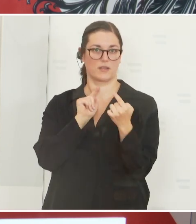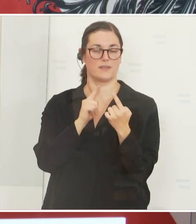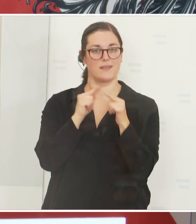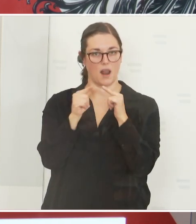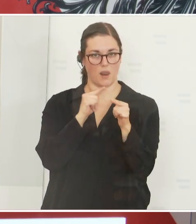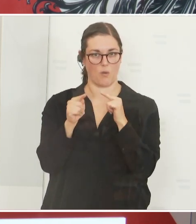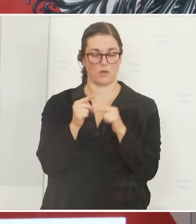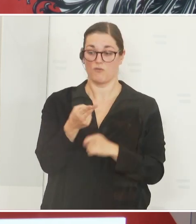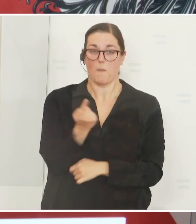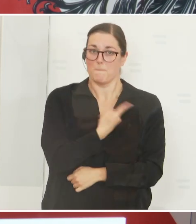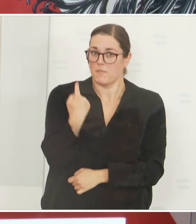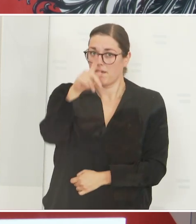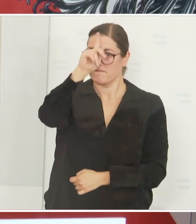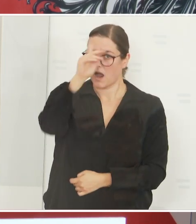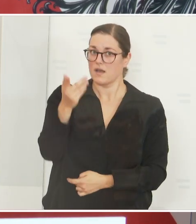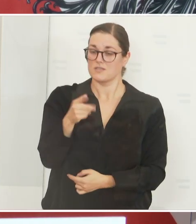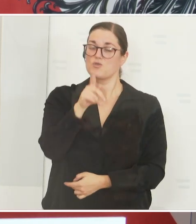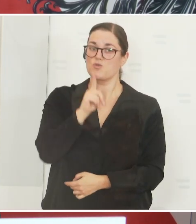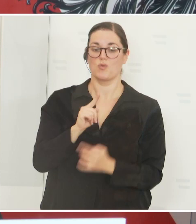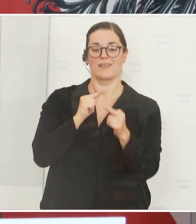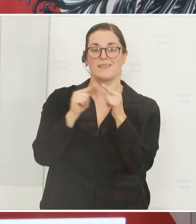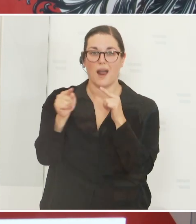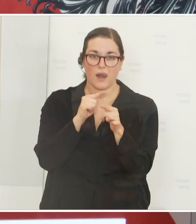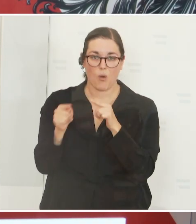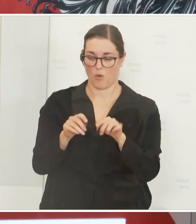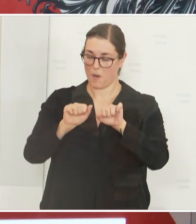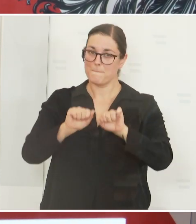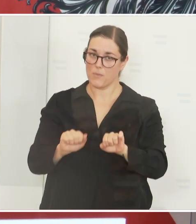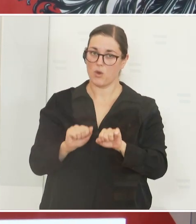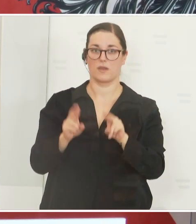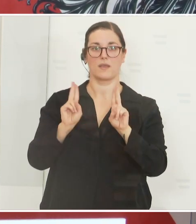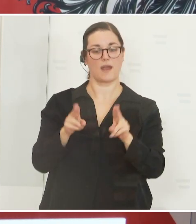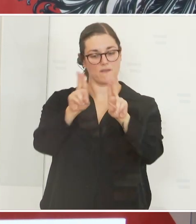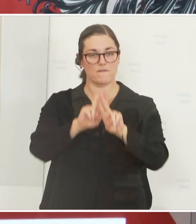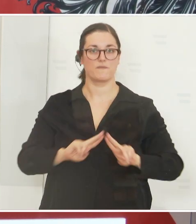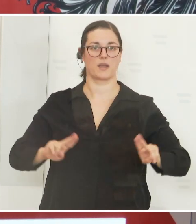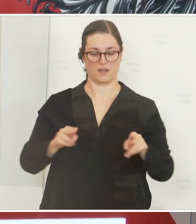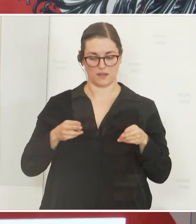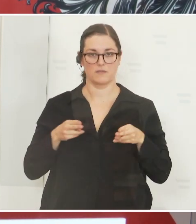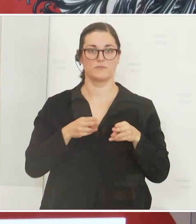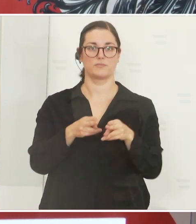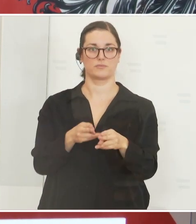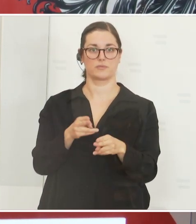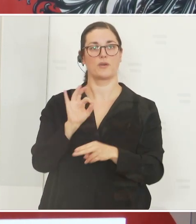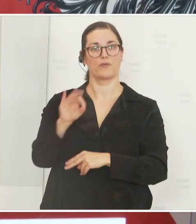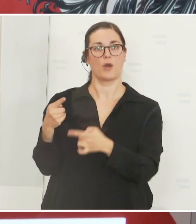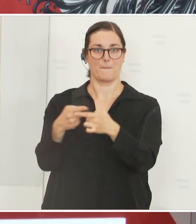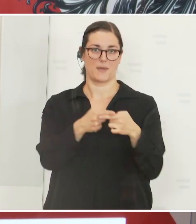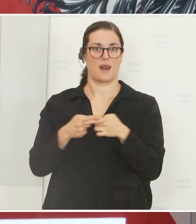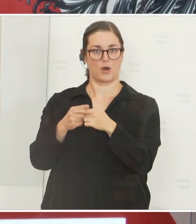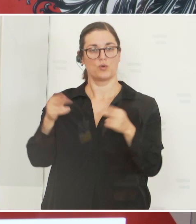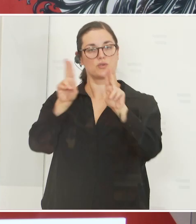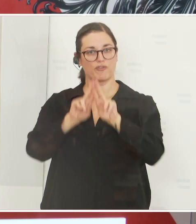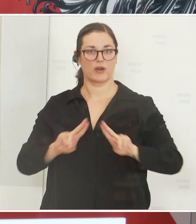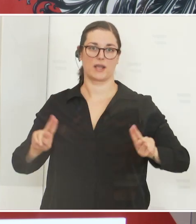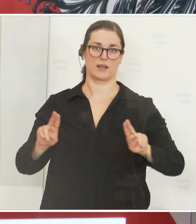day, it's only dialogue that can pave the way to a peaceful transition towards a new Belarus and to free